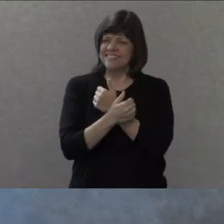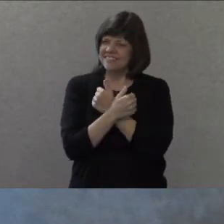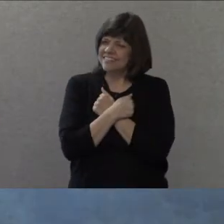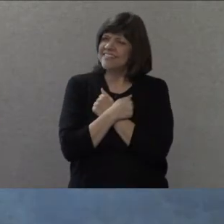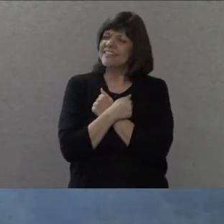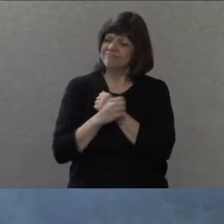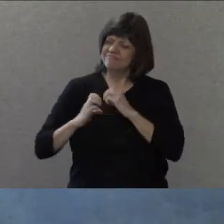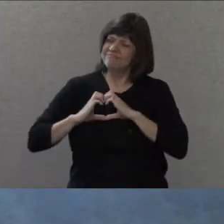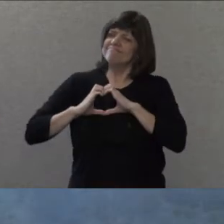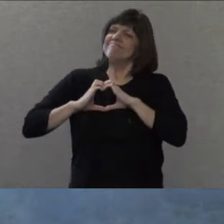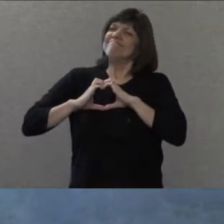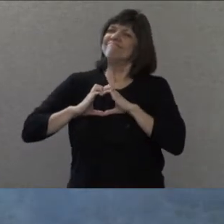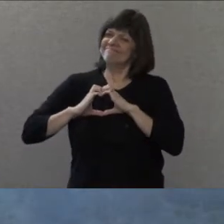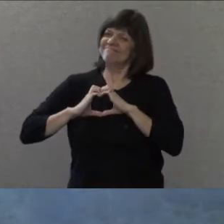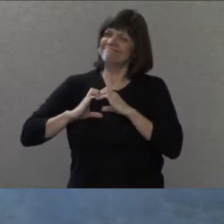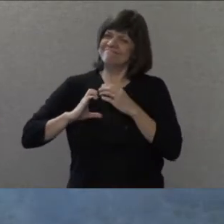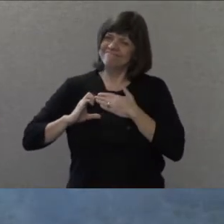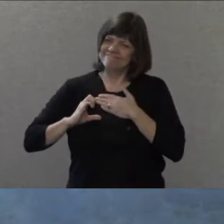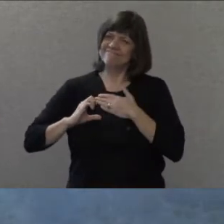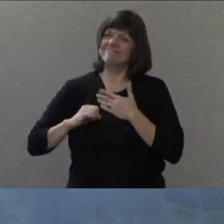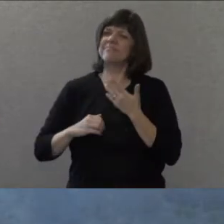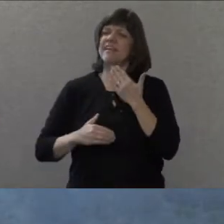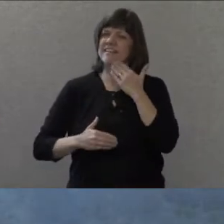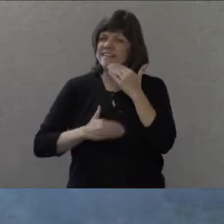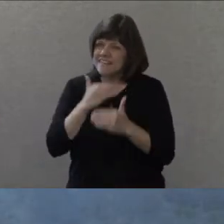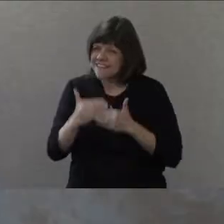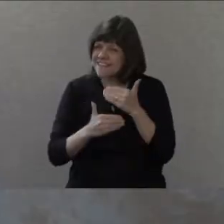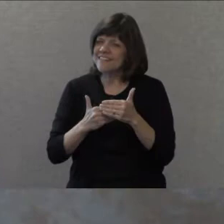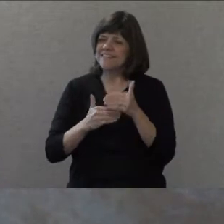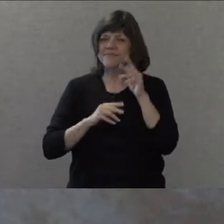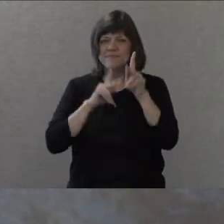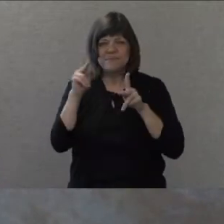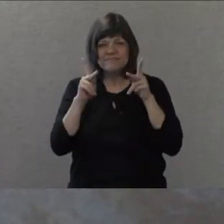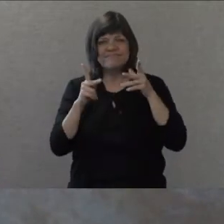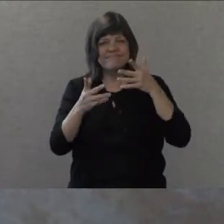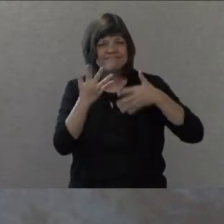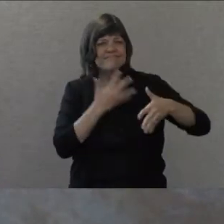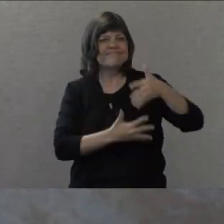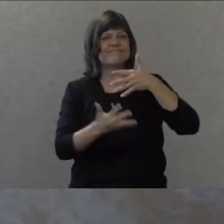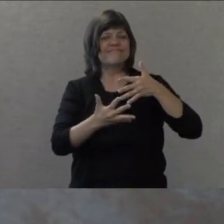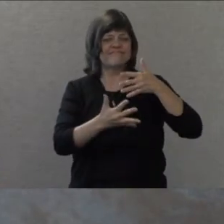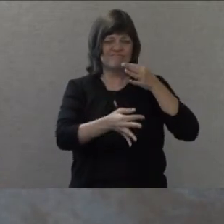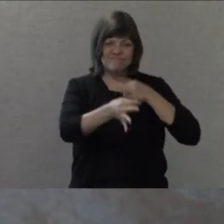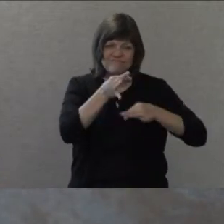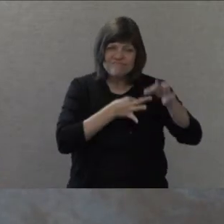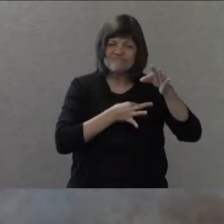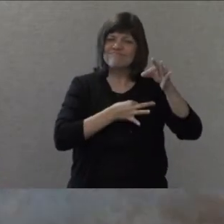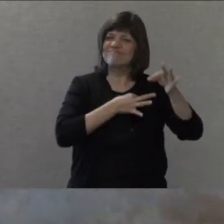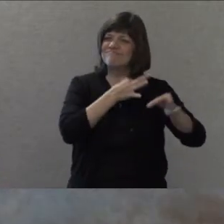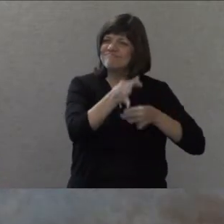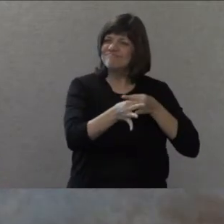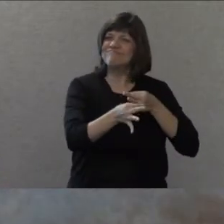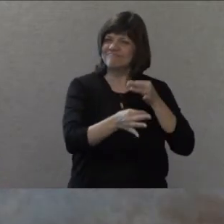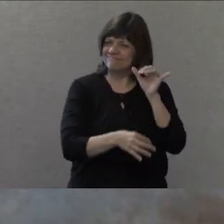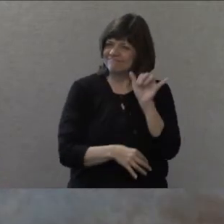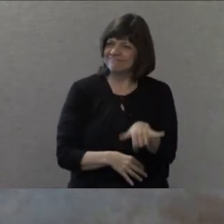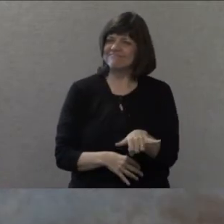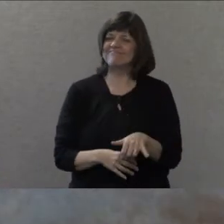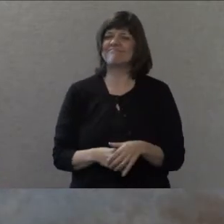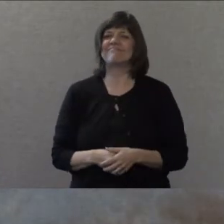in love. You have to give and take. Be kind to people and you want people to be kind to you. Very